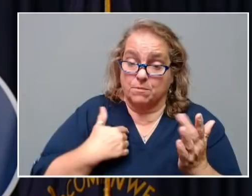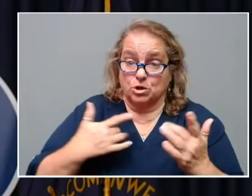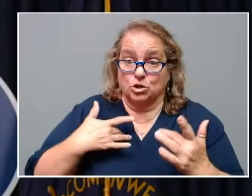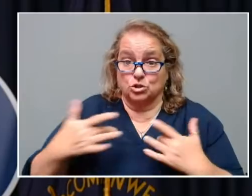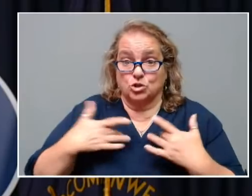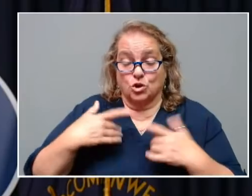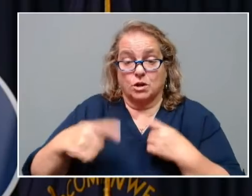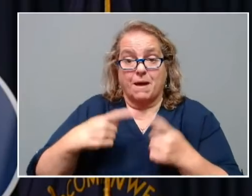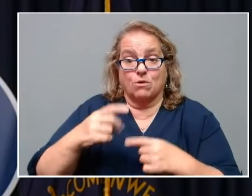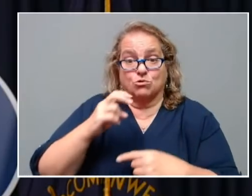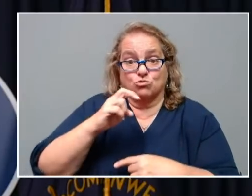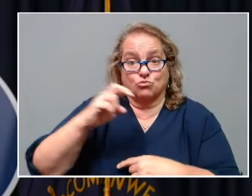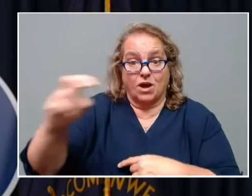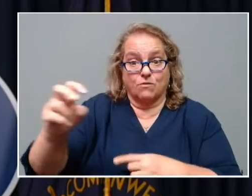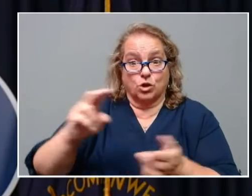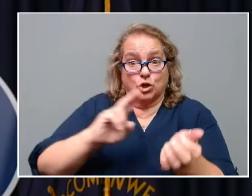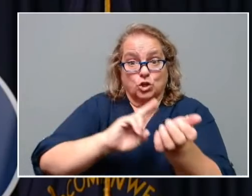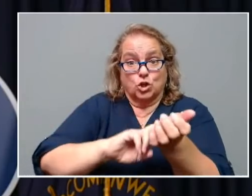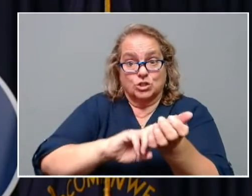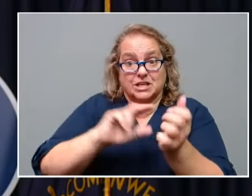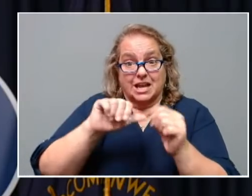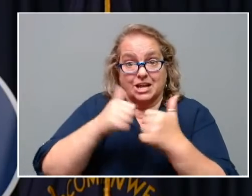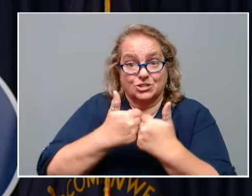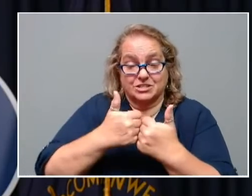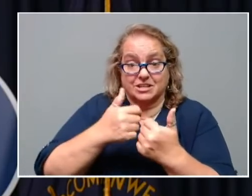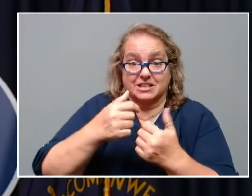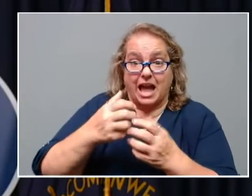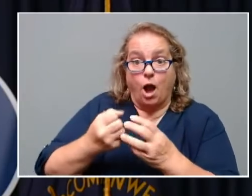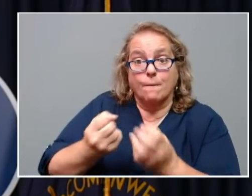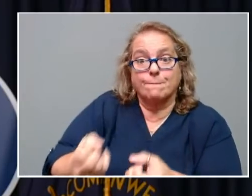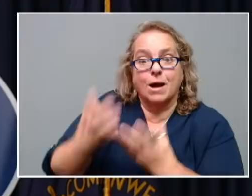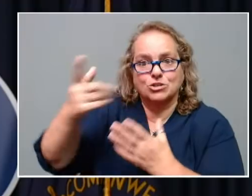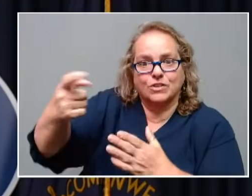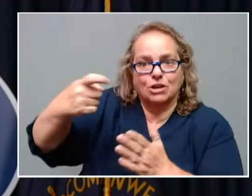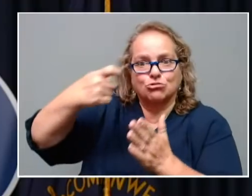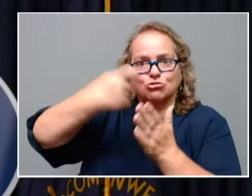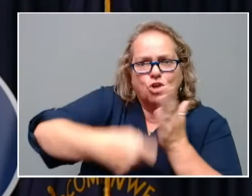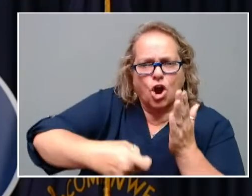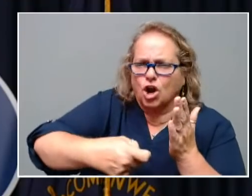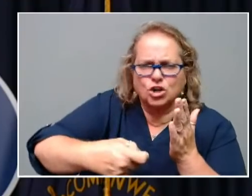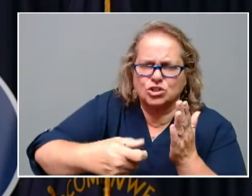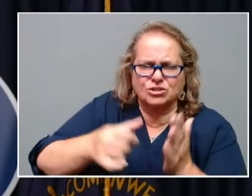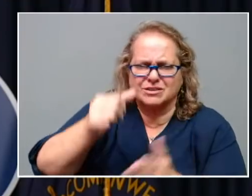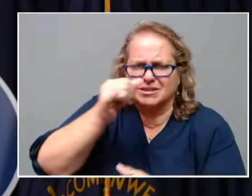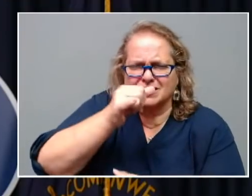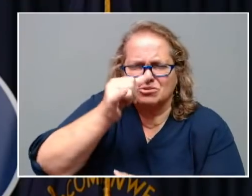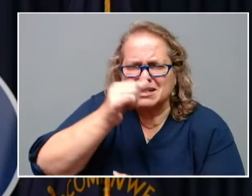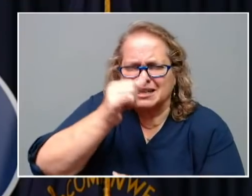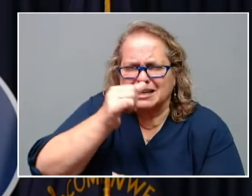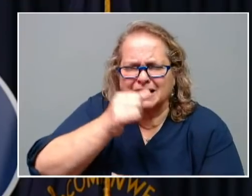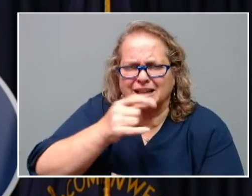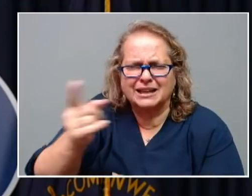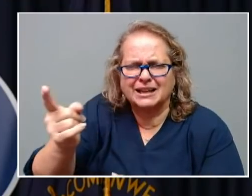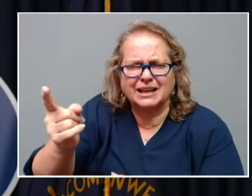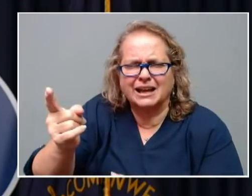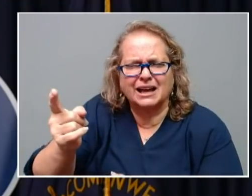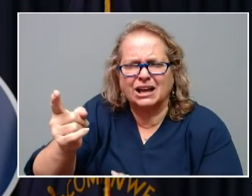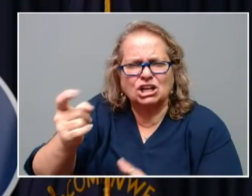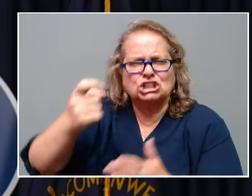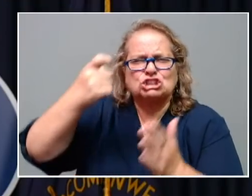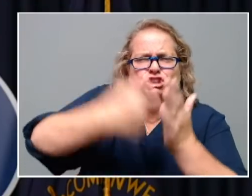agencies. I think the amount they are charging are gouging our hospitals, are hiring people away from